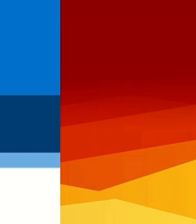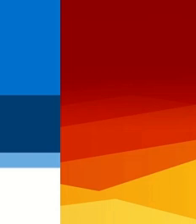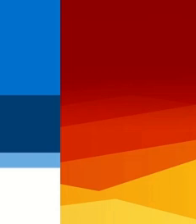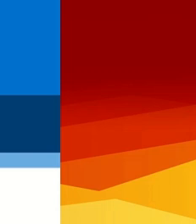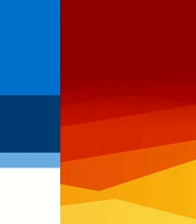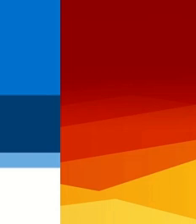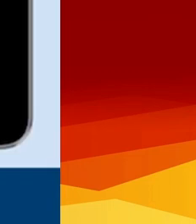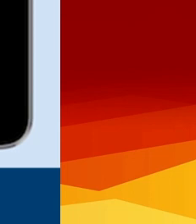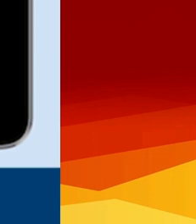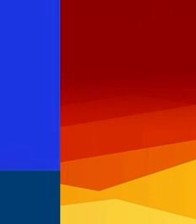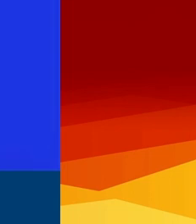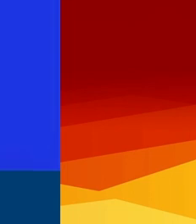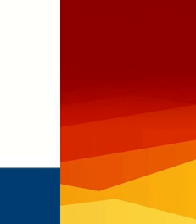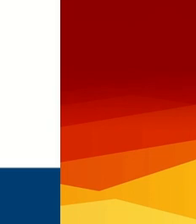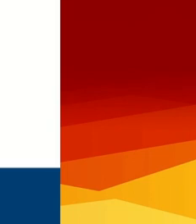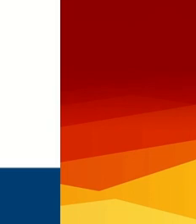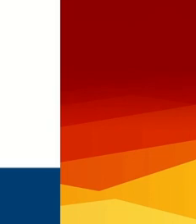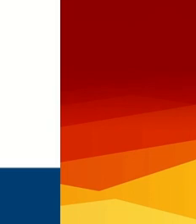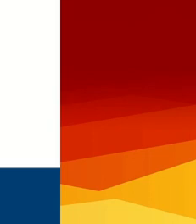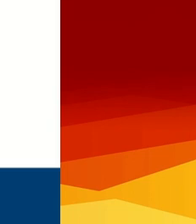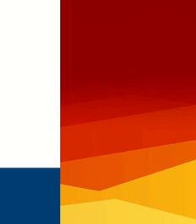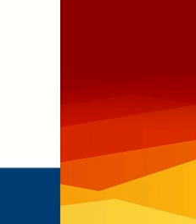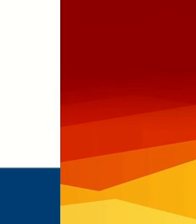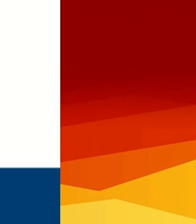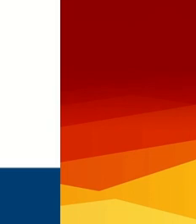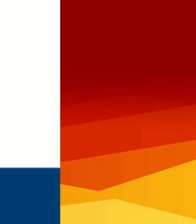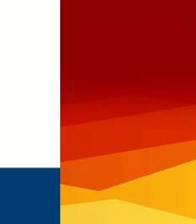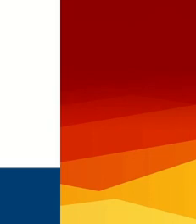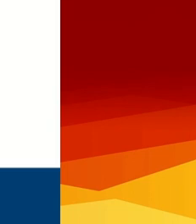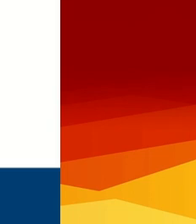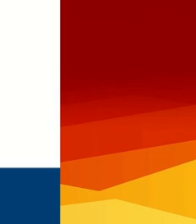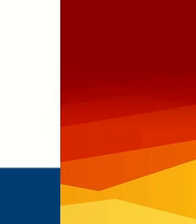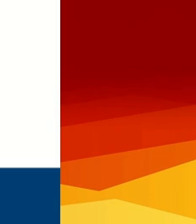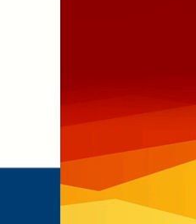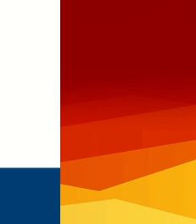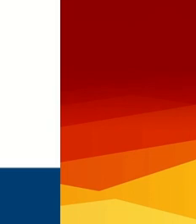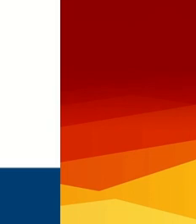This game, Bad News, was launched in English in